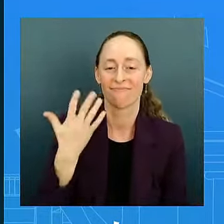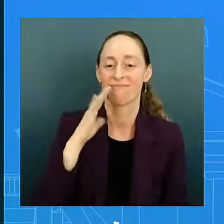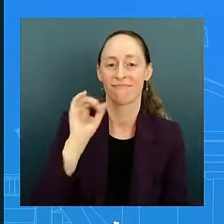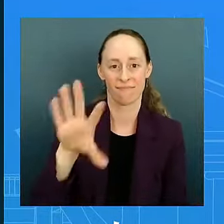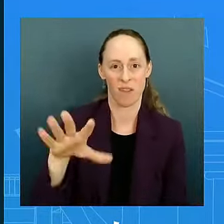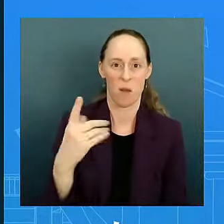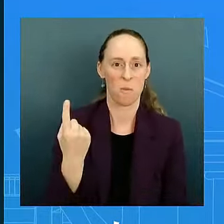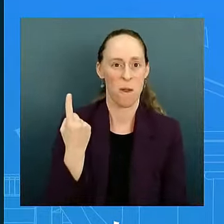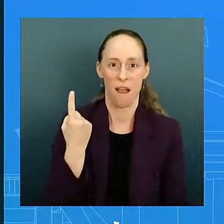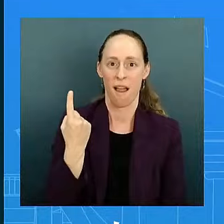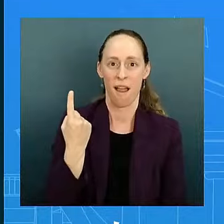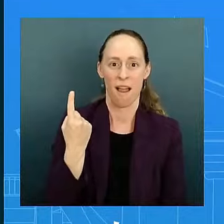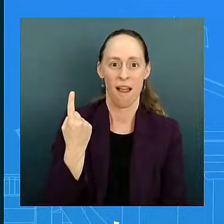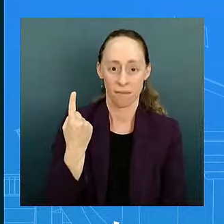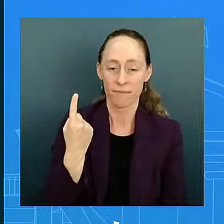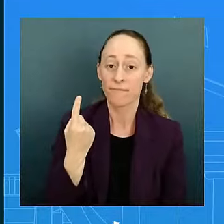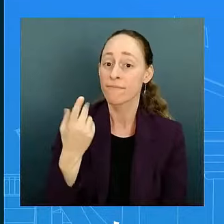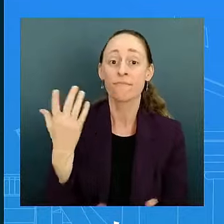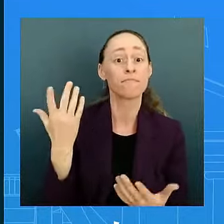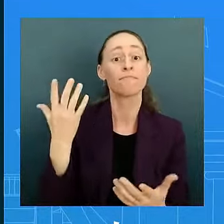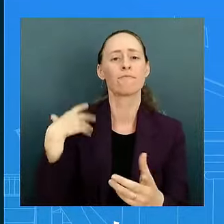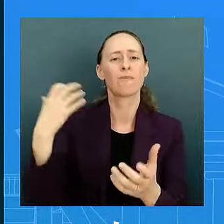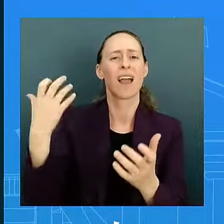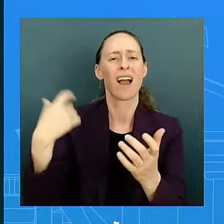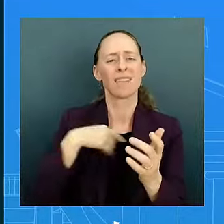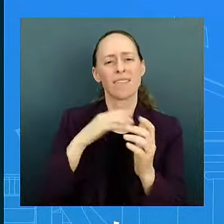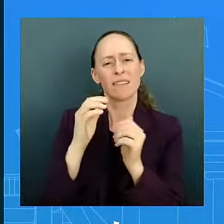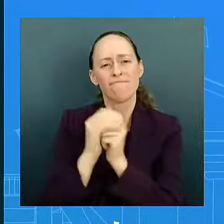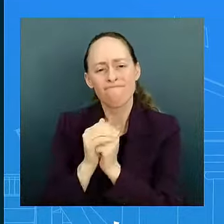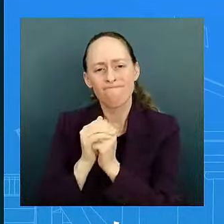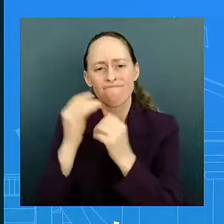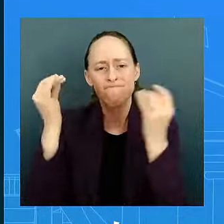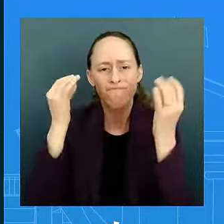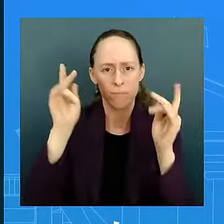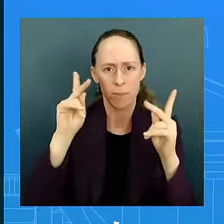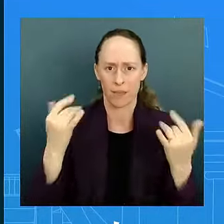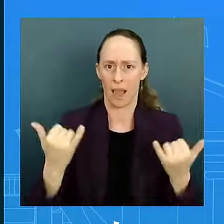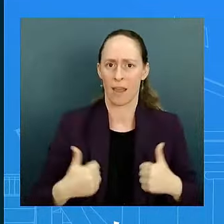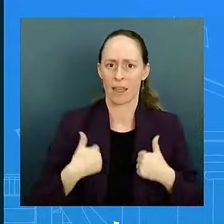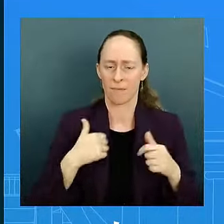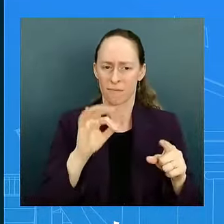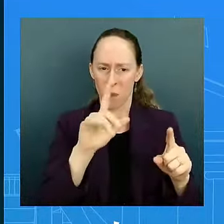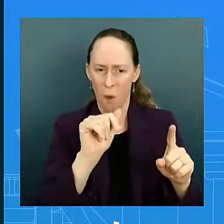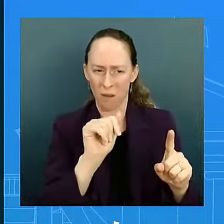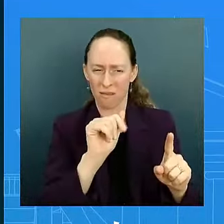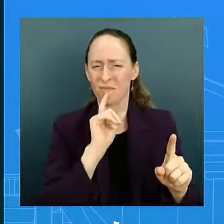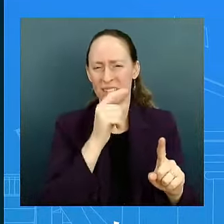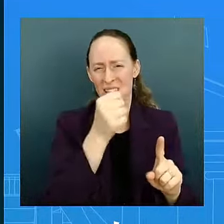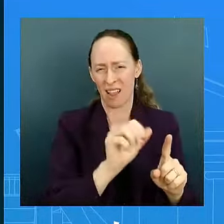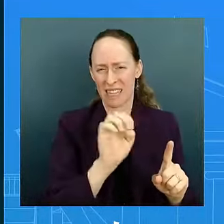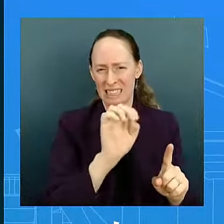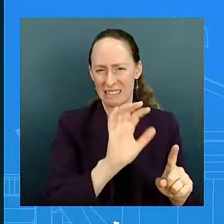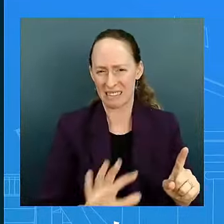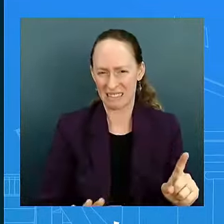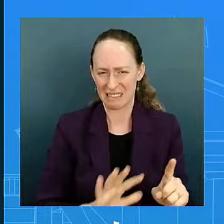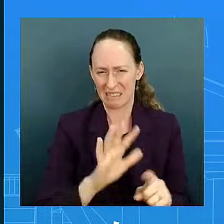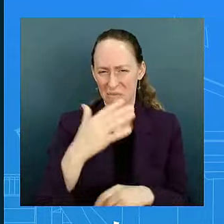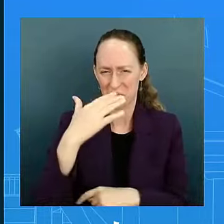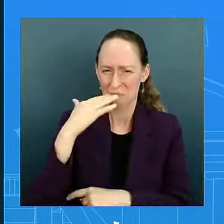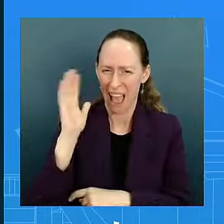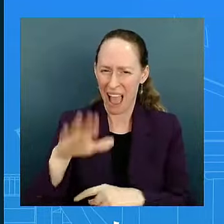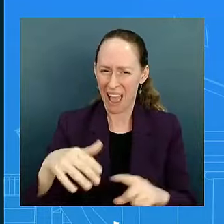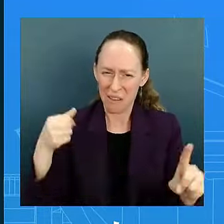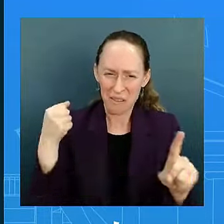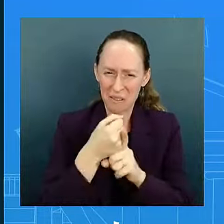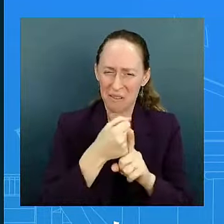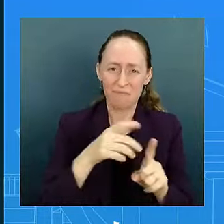of Florida and others along the southeast coast who are being impacted by Tropical Storm Debbie, including those who have